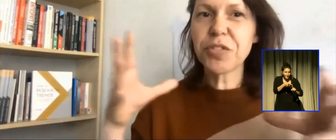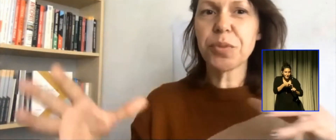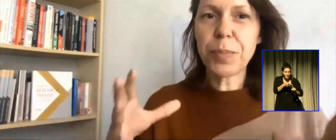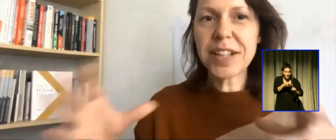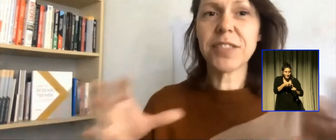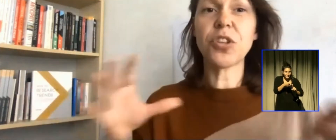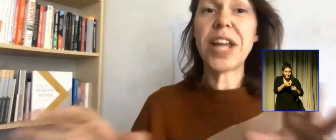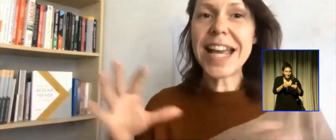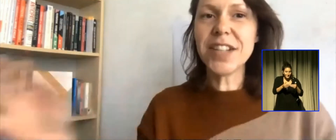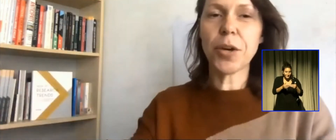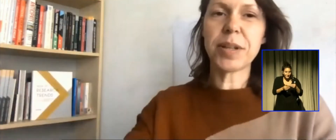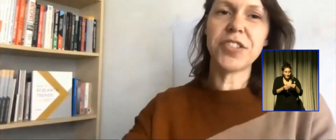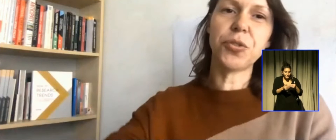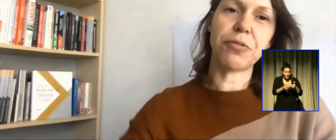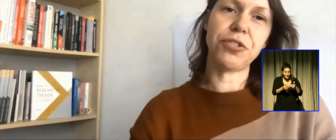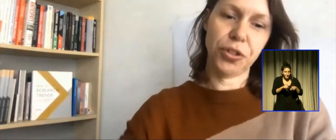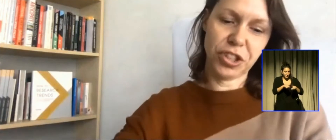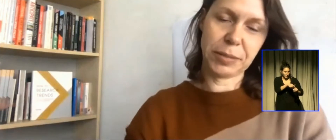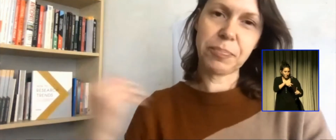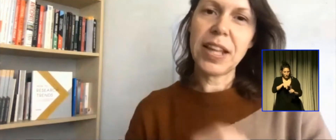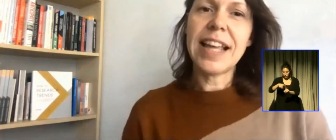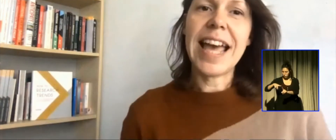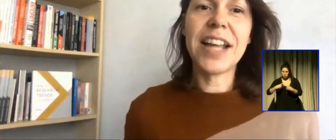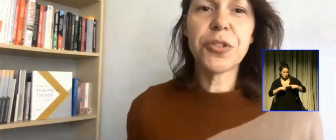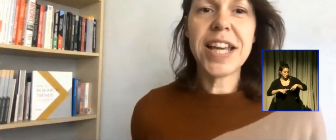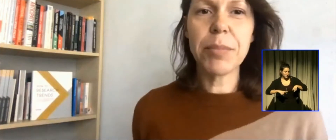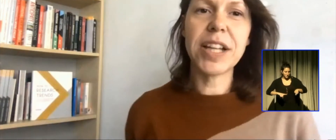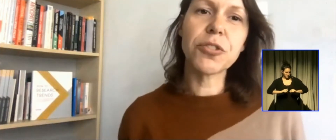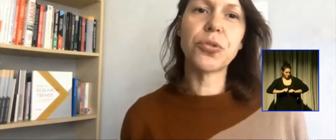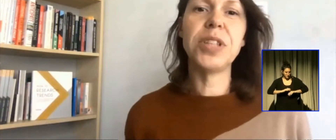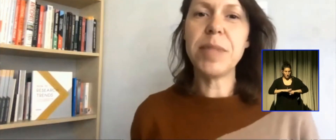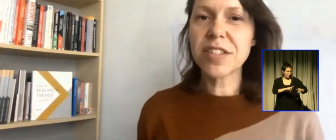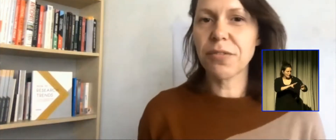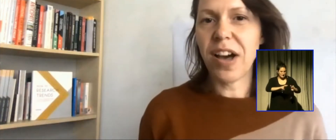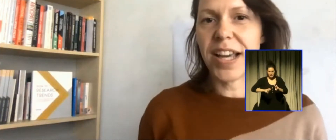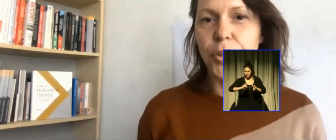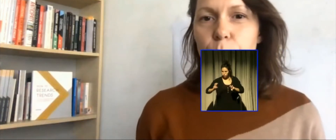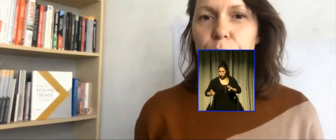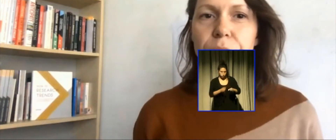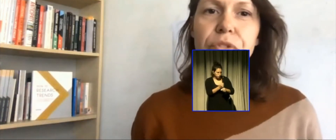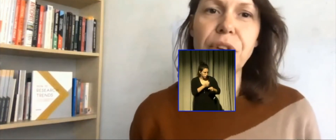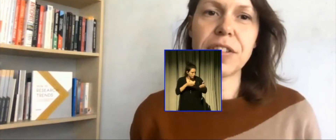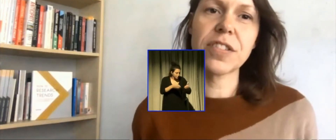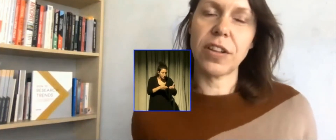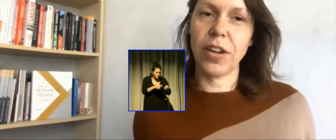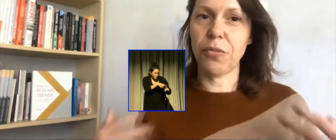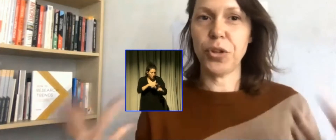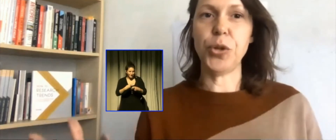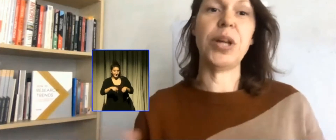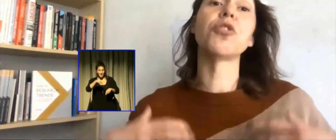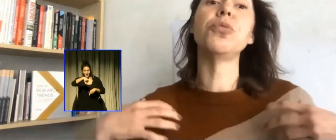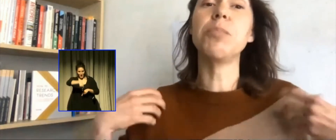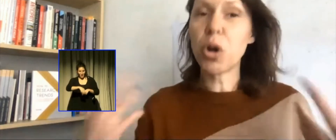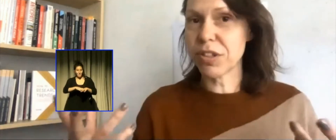lot of different perspectives on any topic that you are researching. And today I'm here to demystify the world of trends